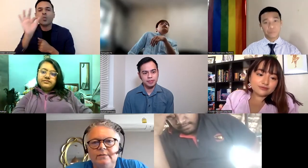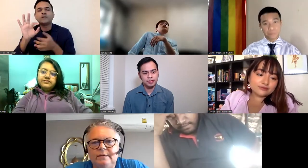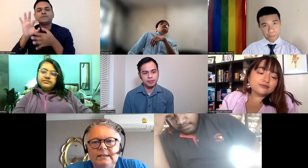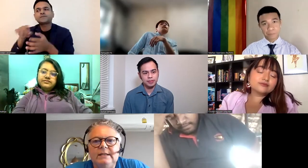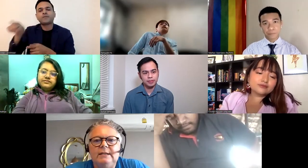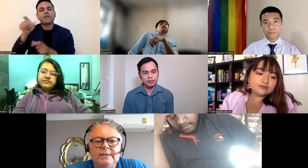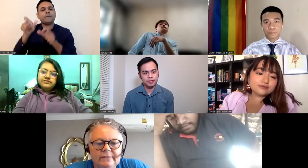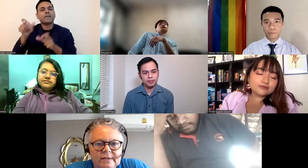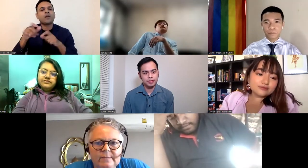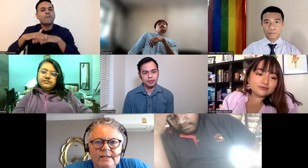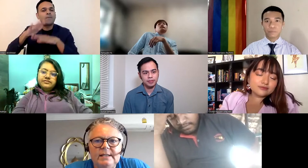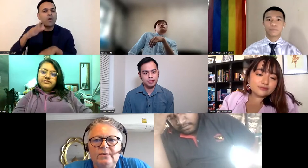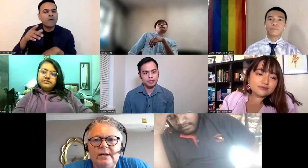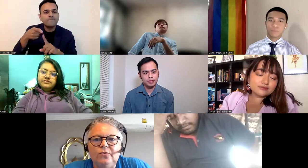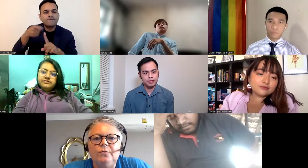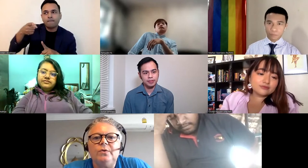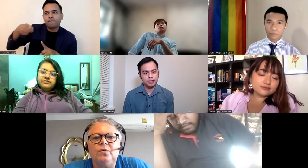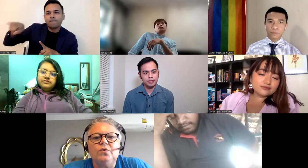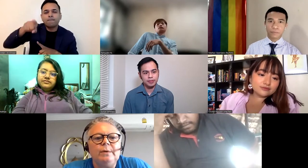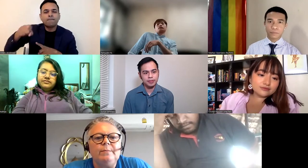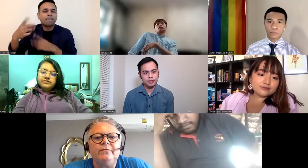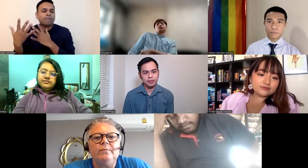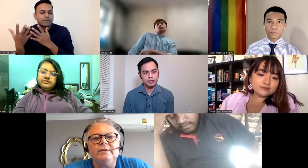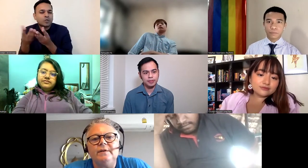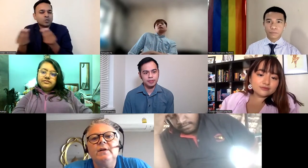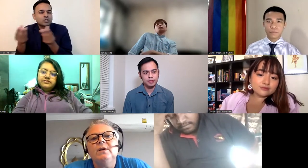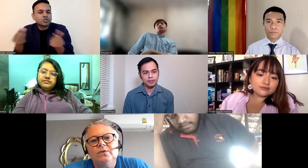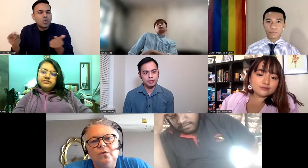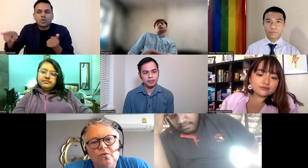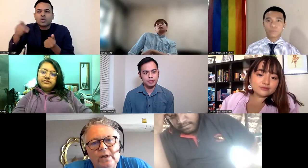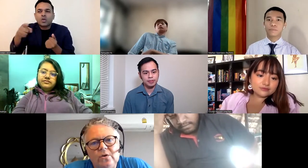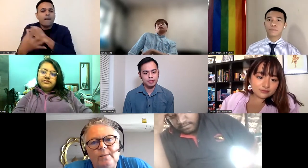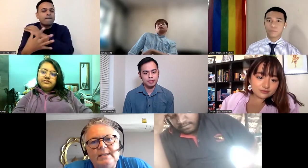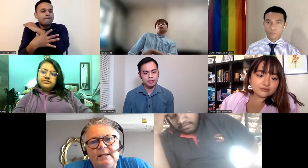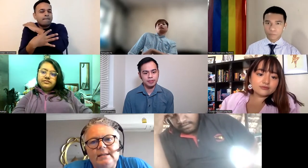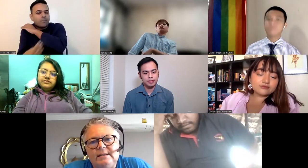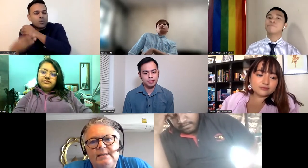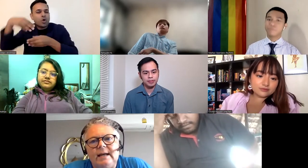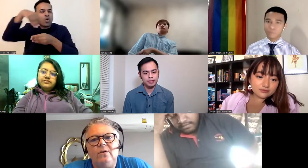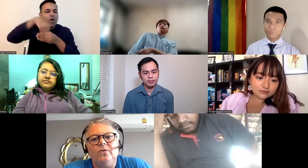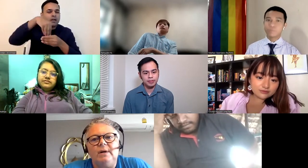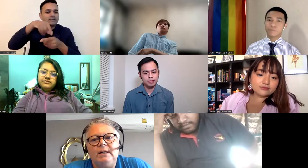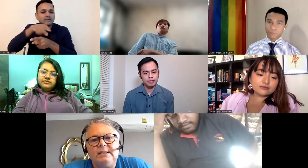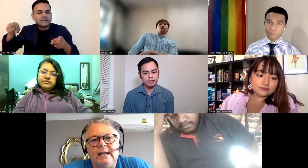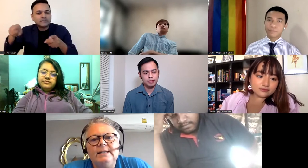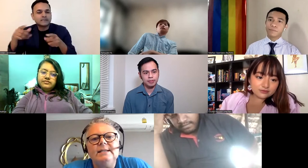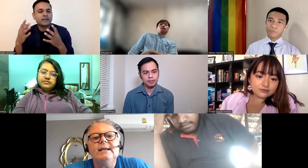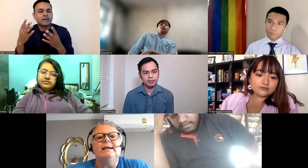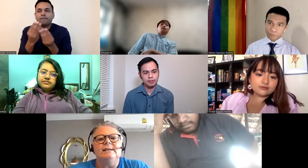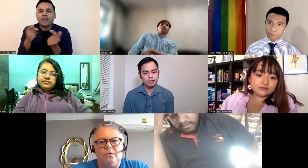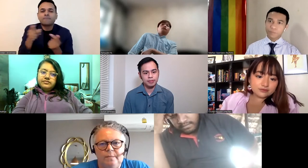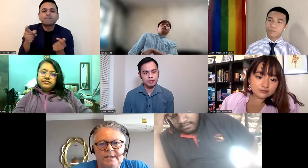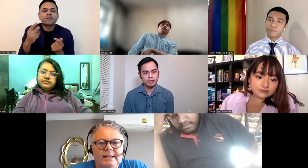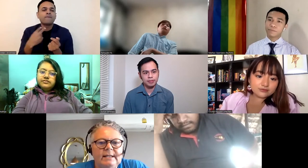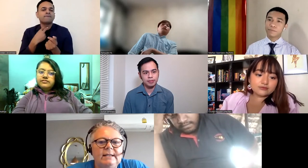are differently with different disabilities are included, but also people from different socioeconomic statuses and other marginalities.